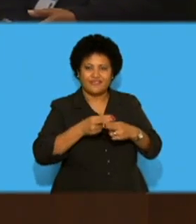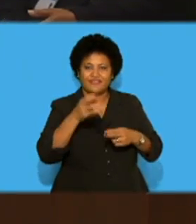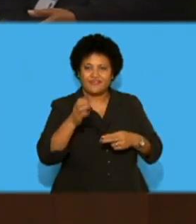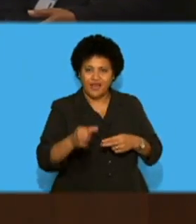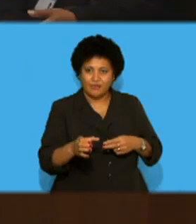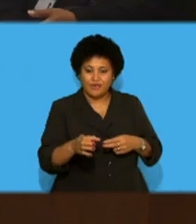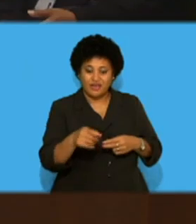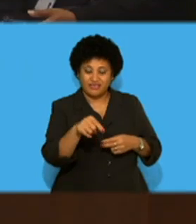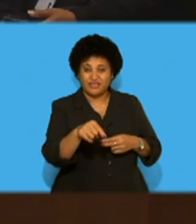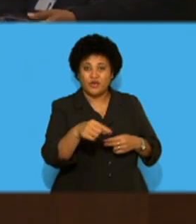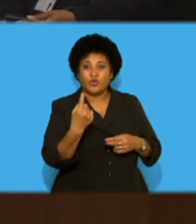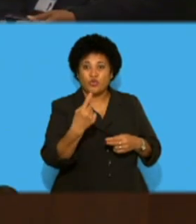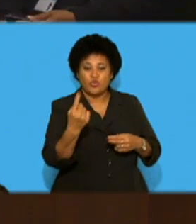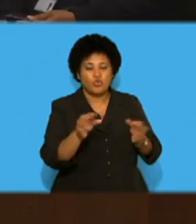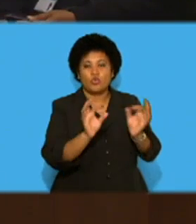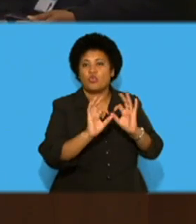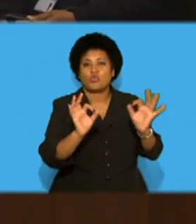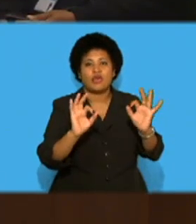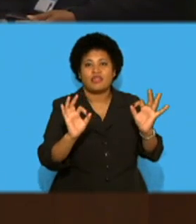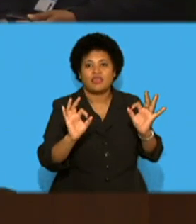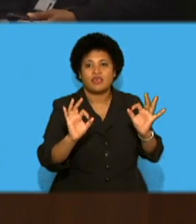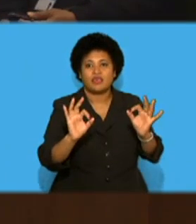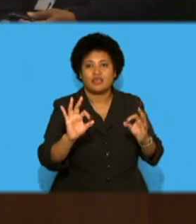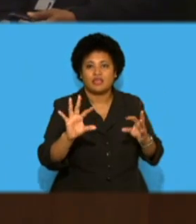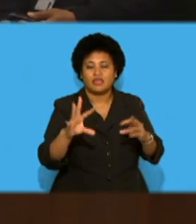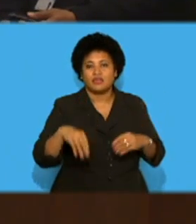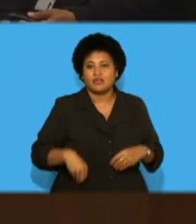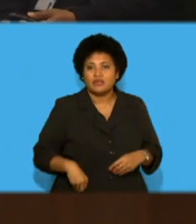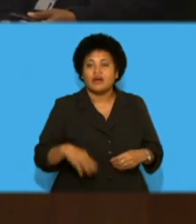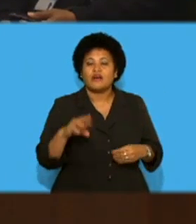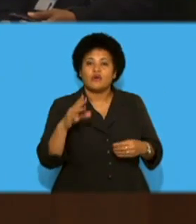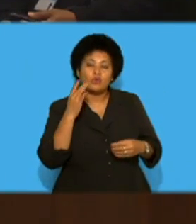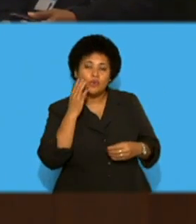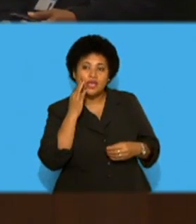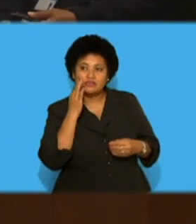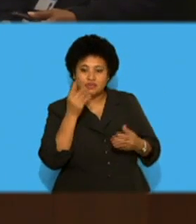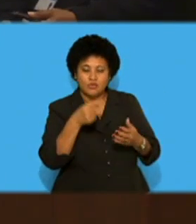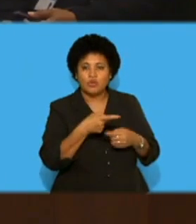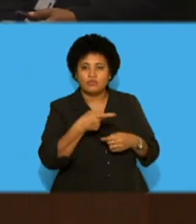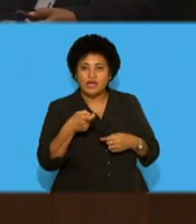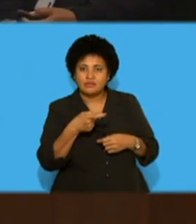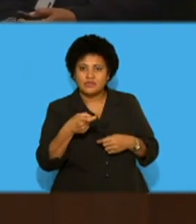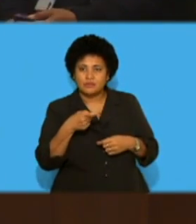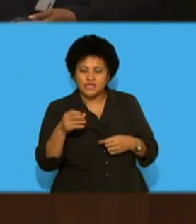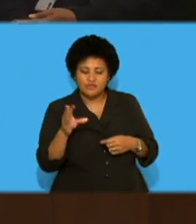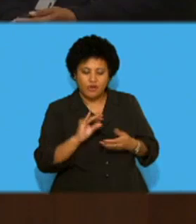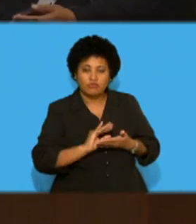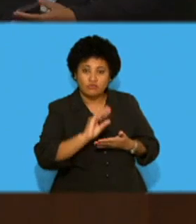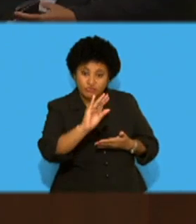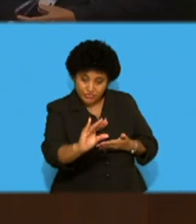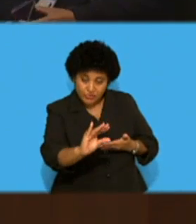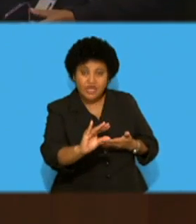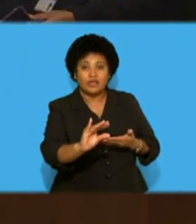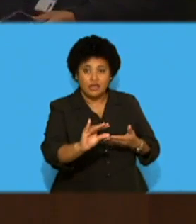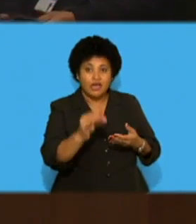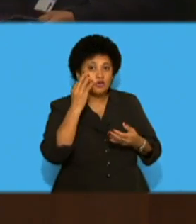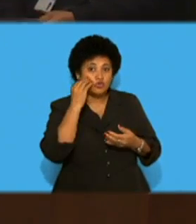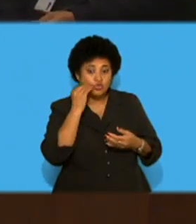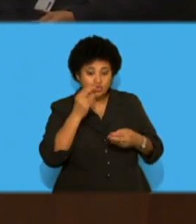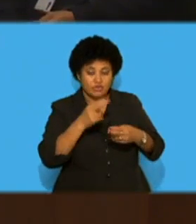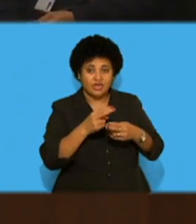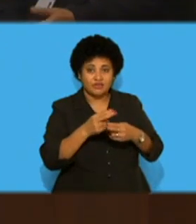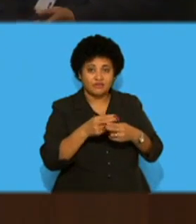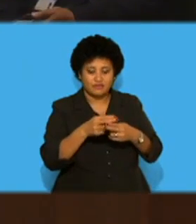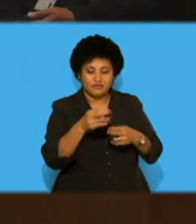actually got nothing after the deductions from the fourth cane payment. The way it works, Madam Speaker, is that